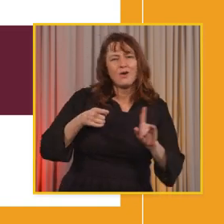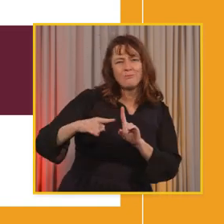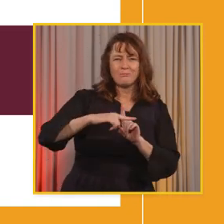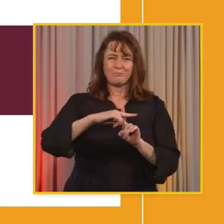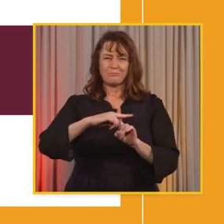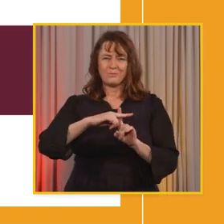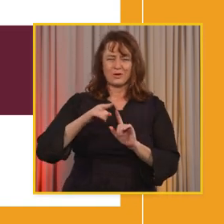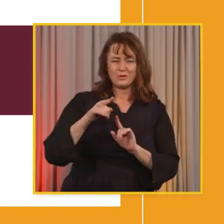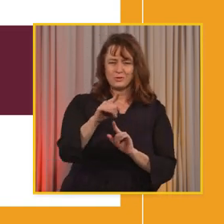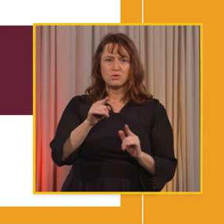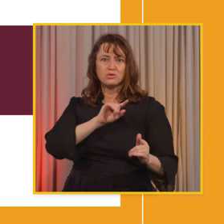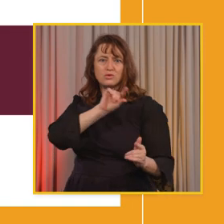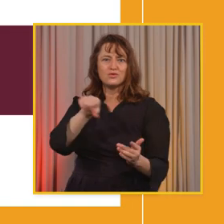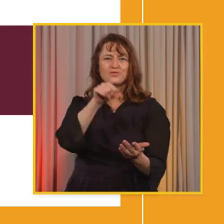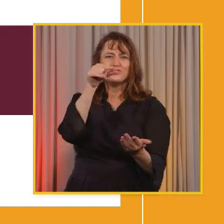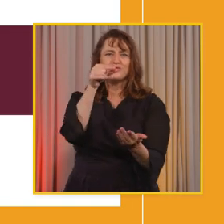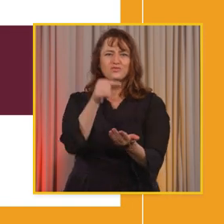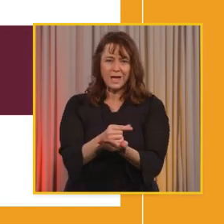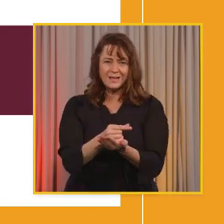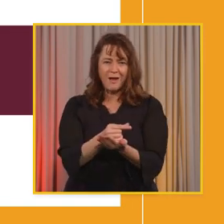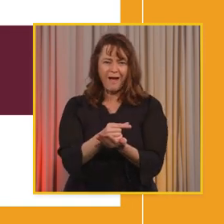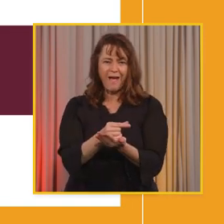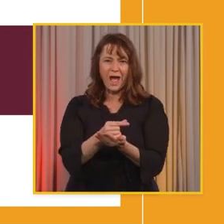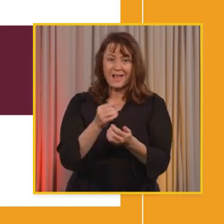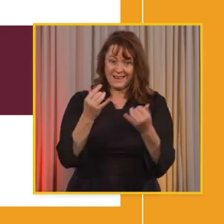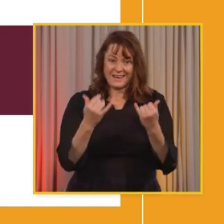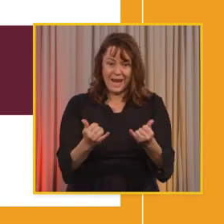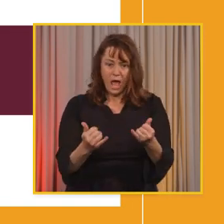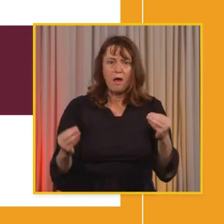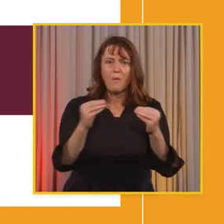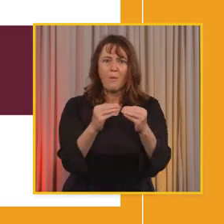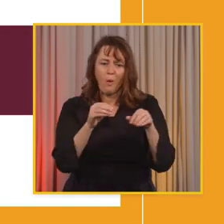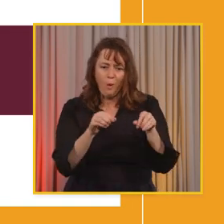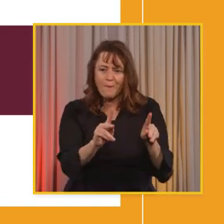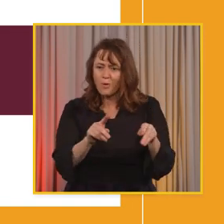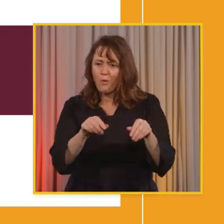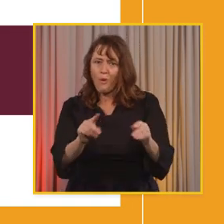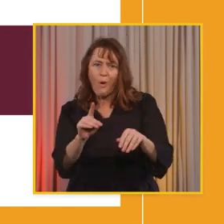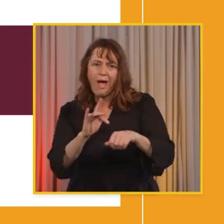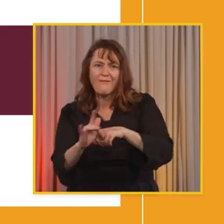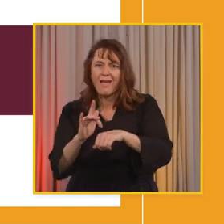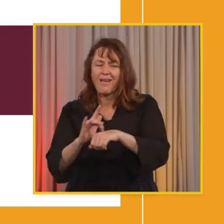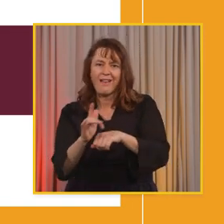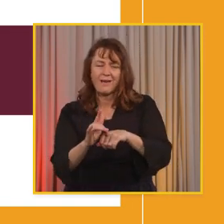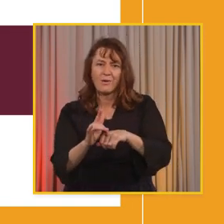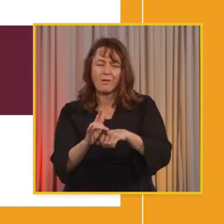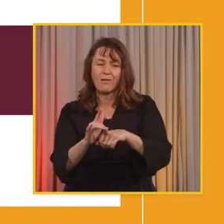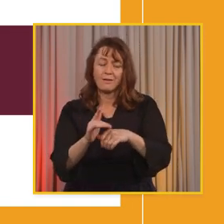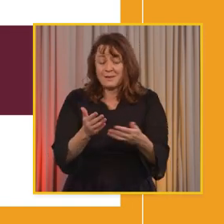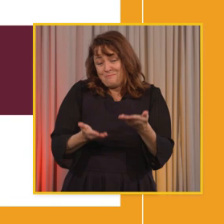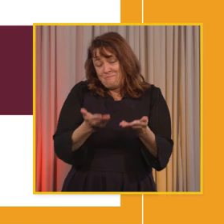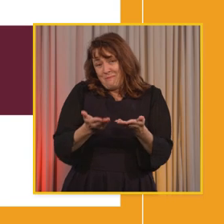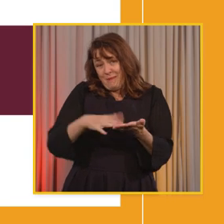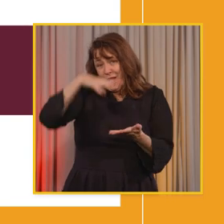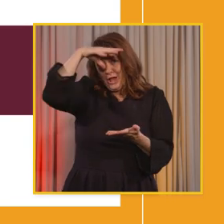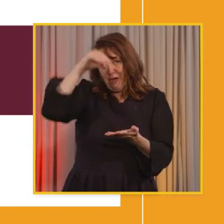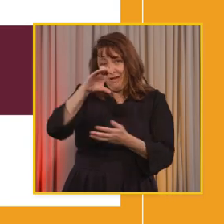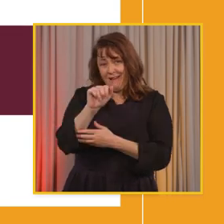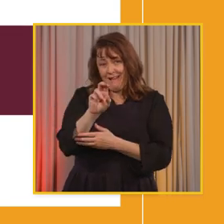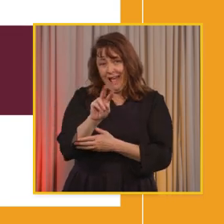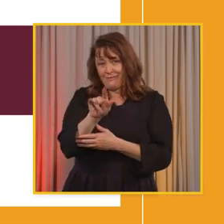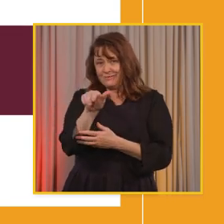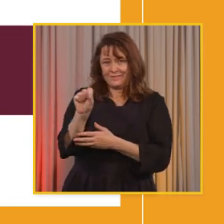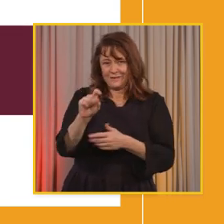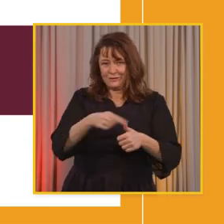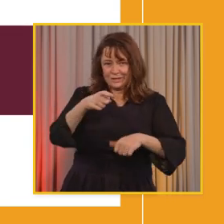your educational and employment opportunities. Perhaps you learned how to use Canvas for the first time, or trained on some other technological